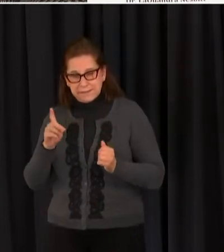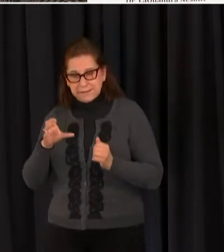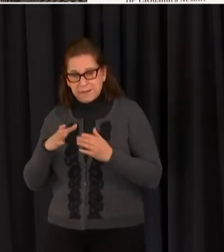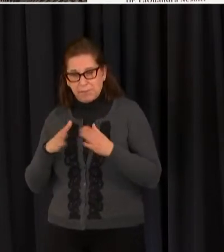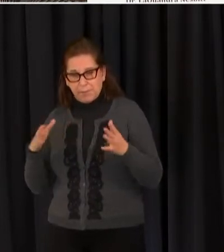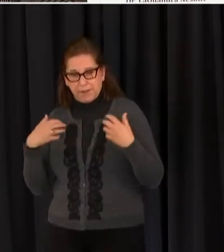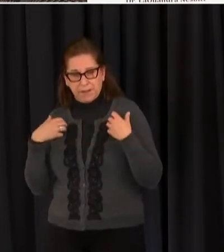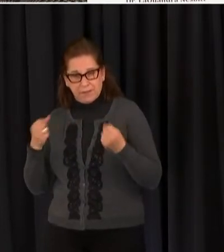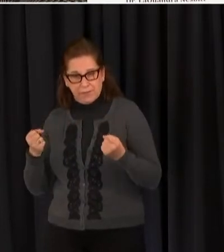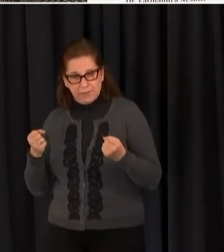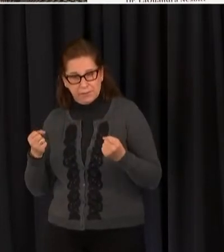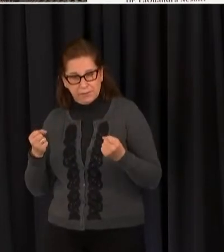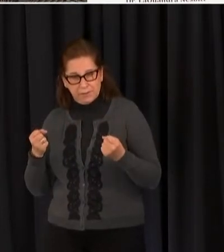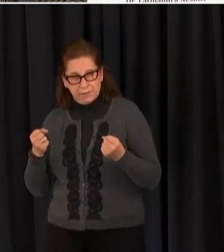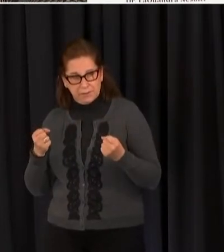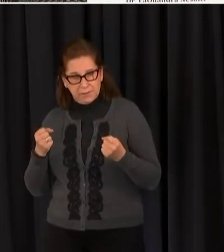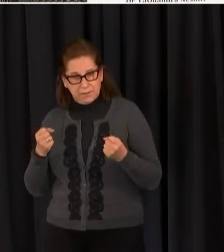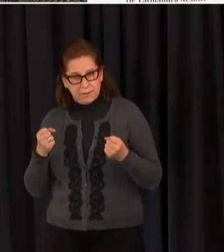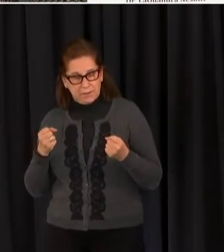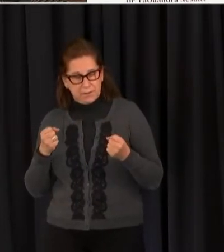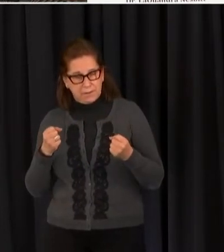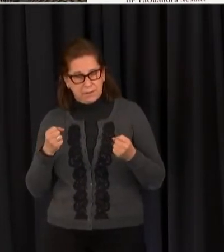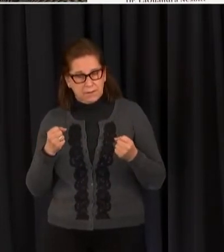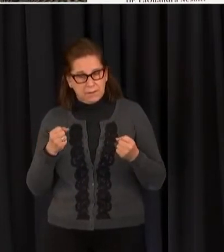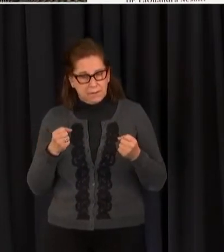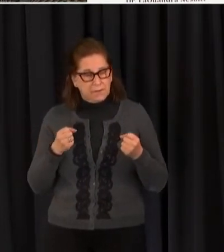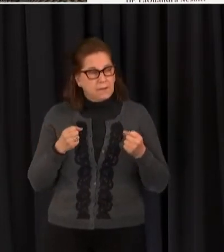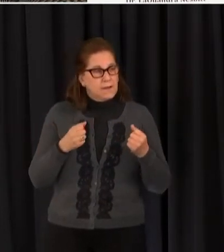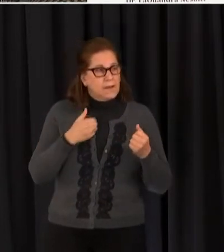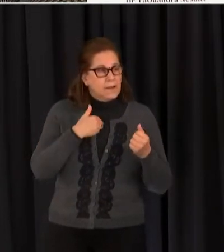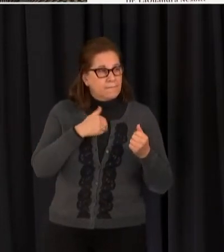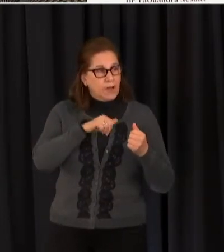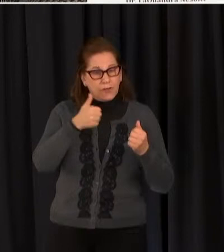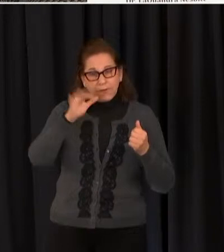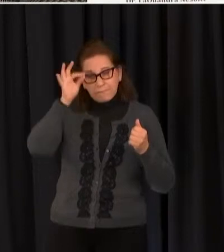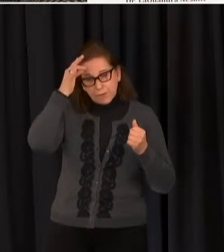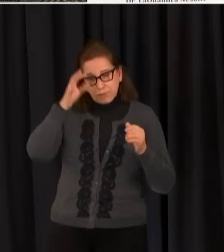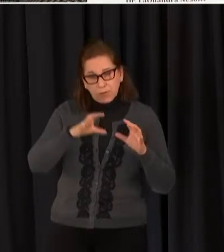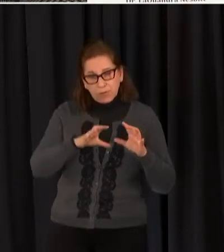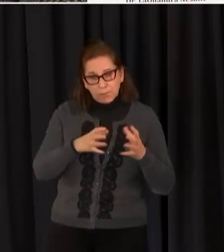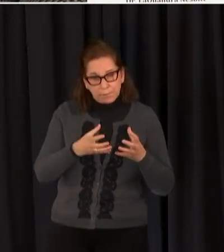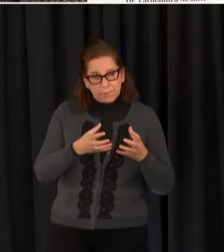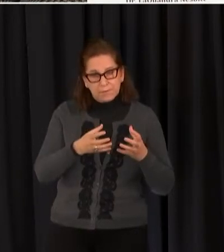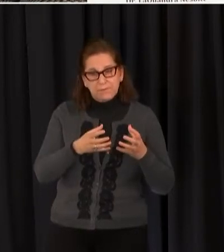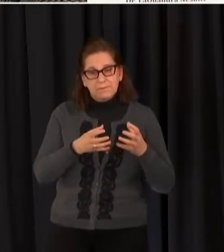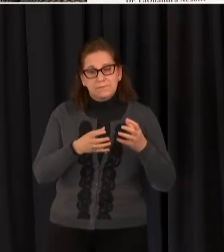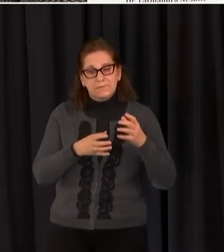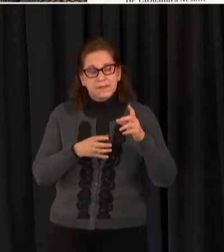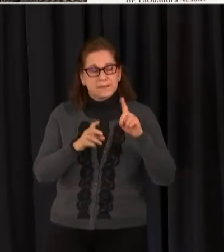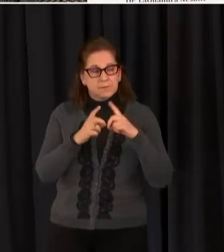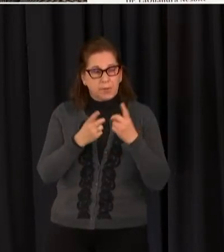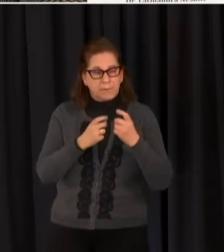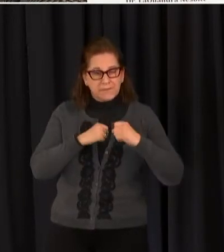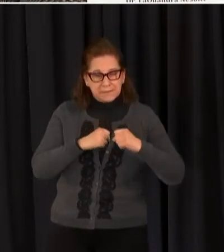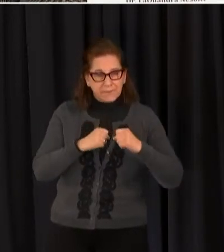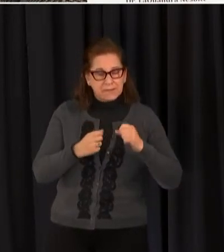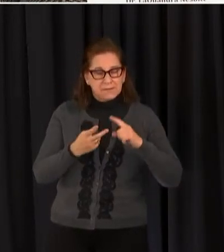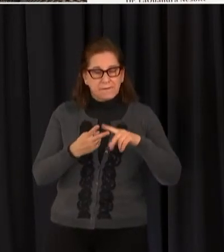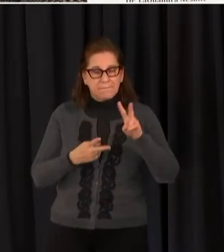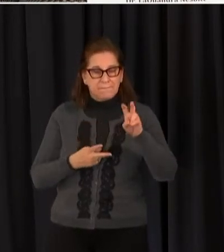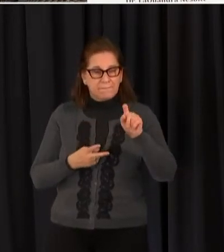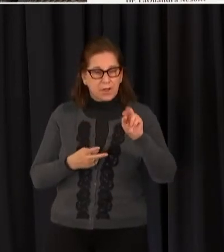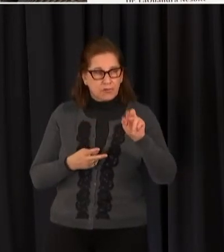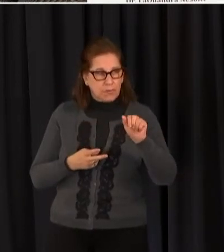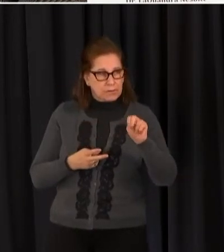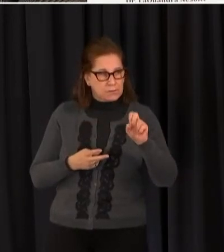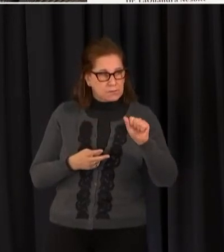that include the Department of Defense, the VA, the Bureau of Prisons, the Indian Health Service. They get access to their own vaccines as